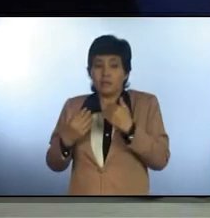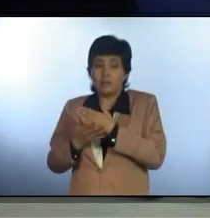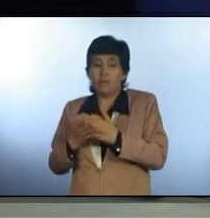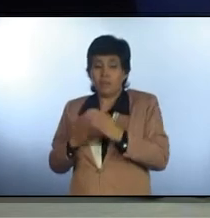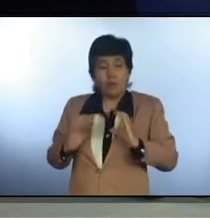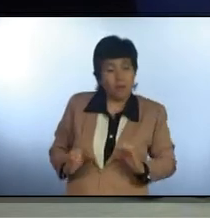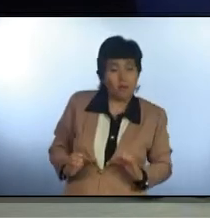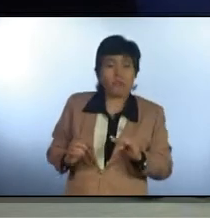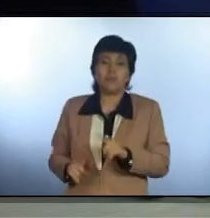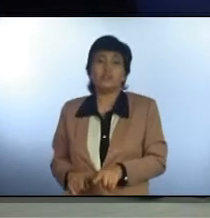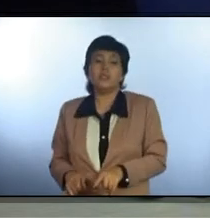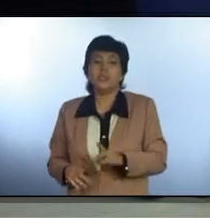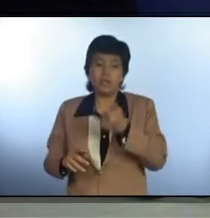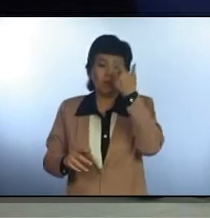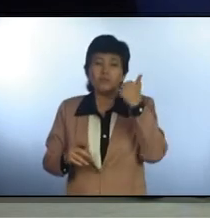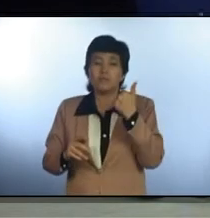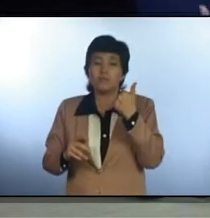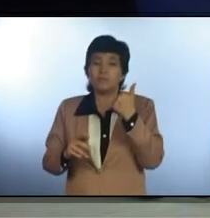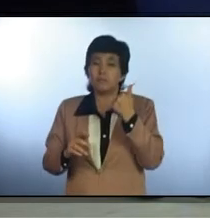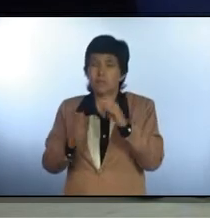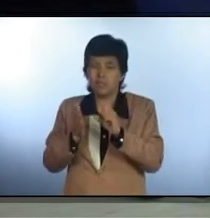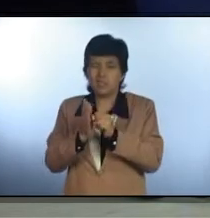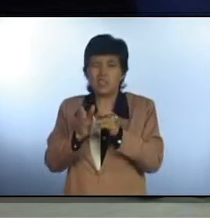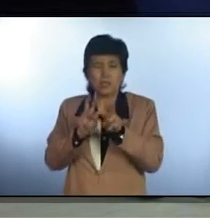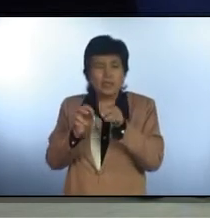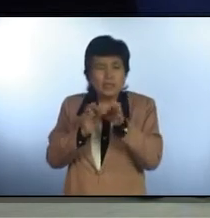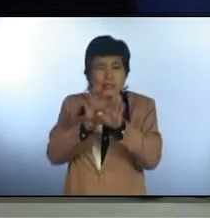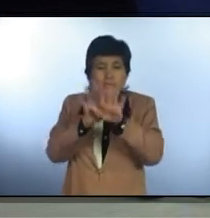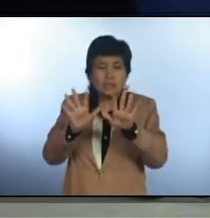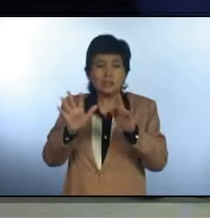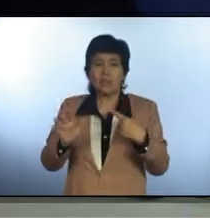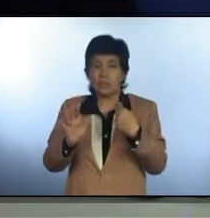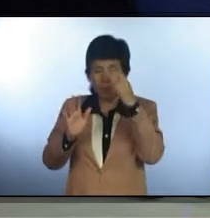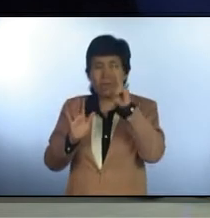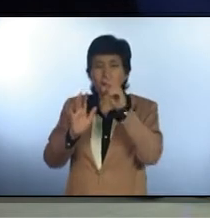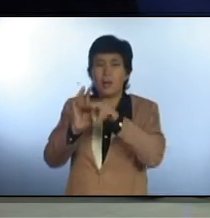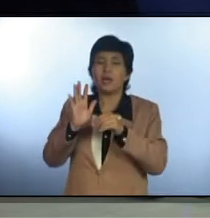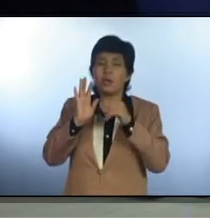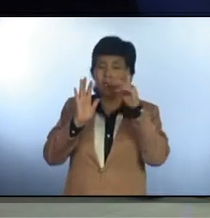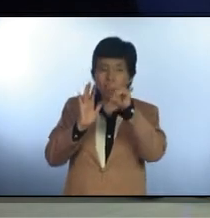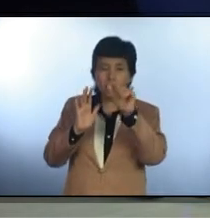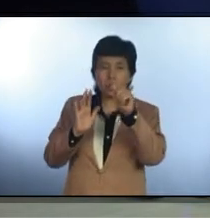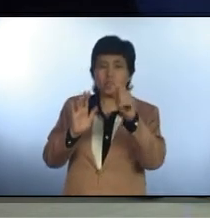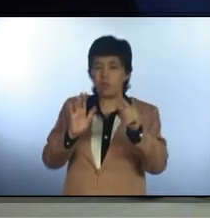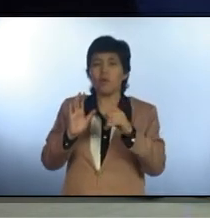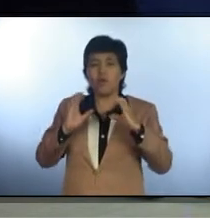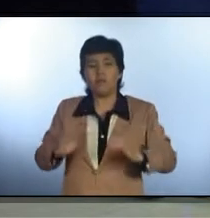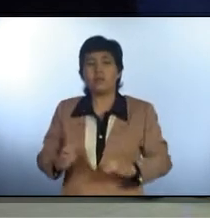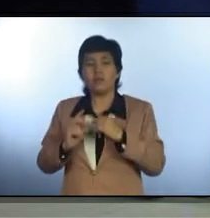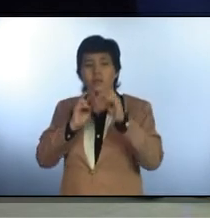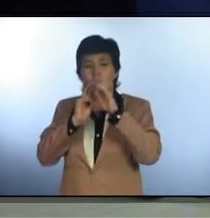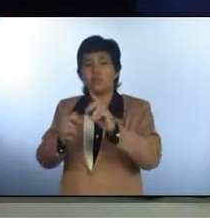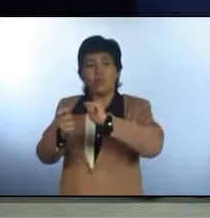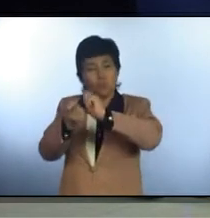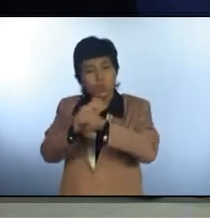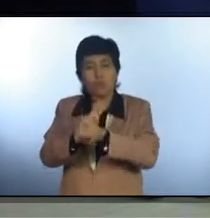with conformity, because obviously as a person, and we are based on our personality, okay, that could result in